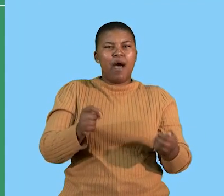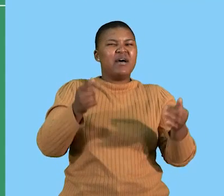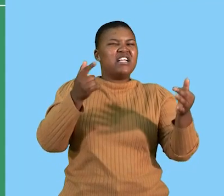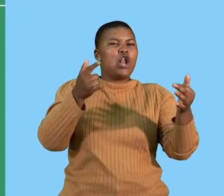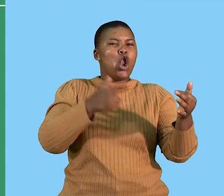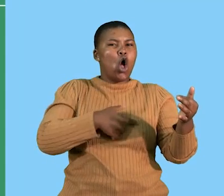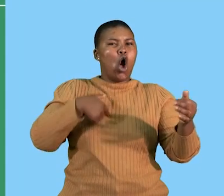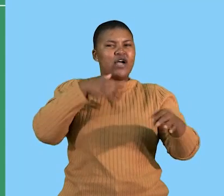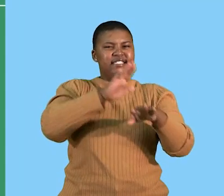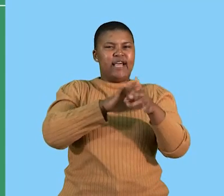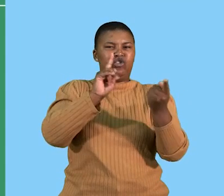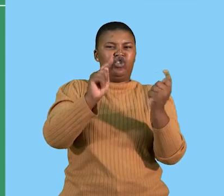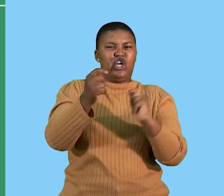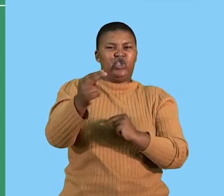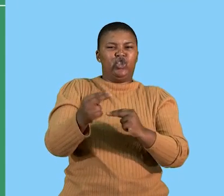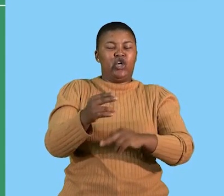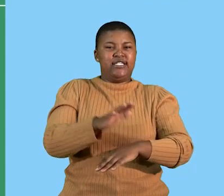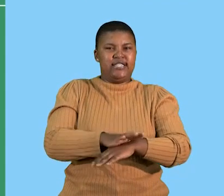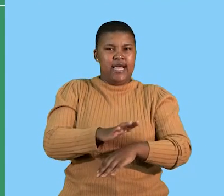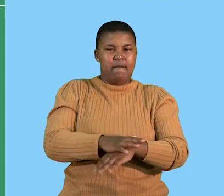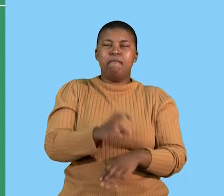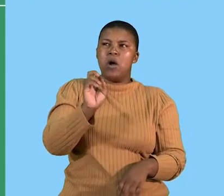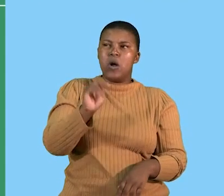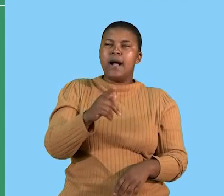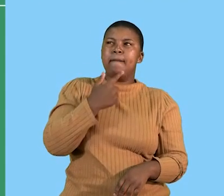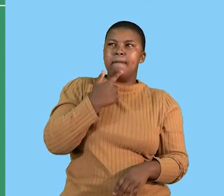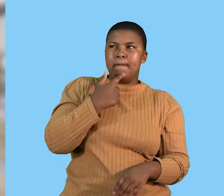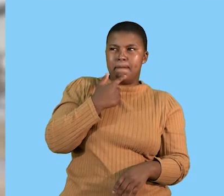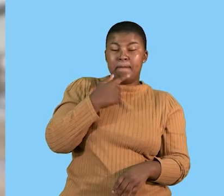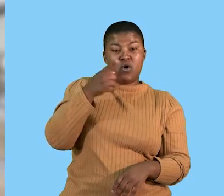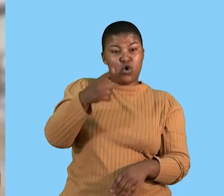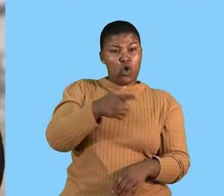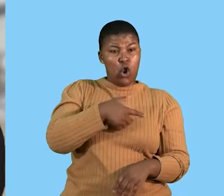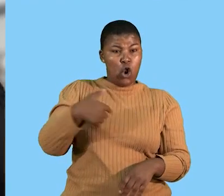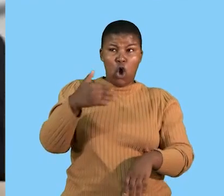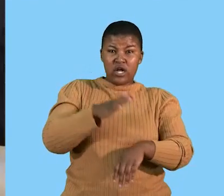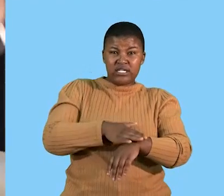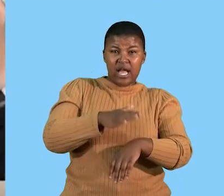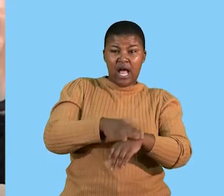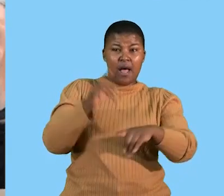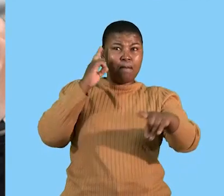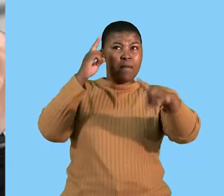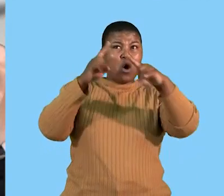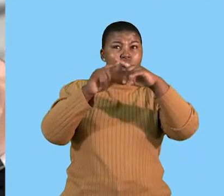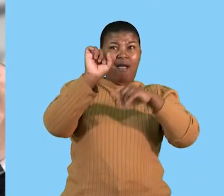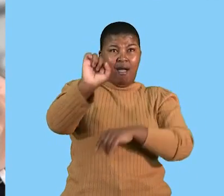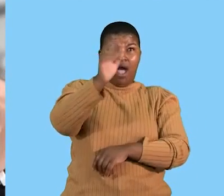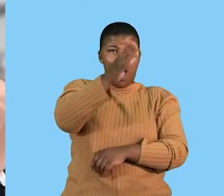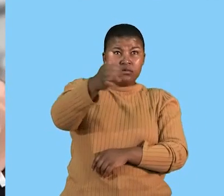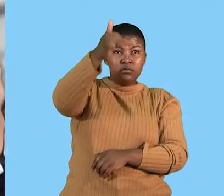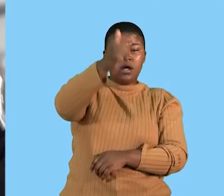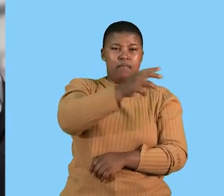tactical decisions. So they say, how are we going to reach this long-term goal of top